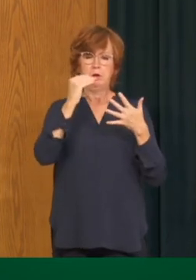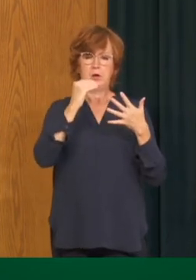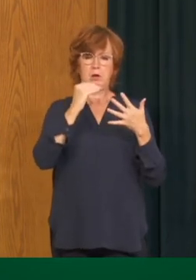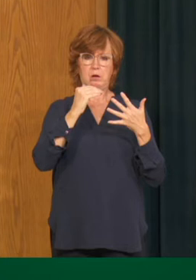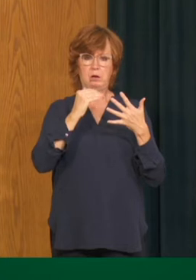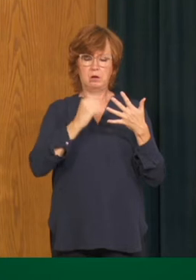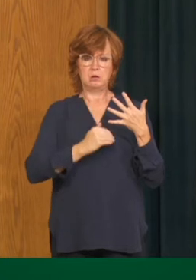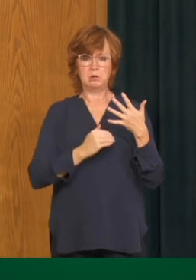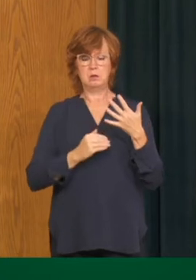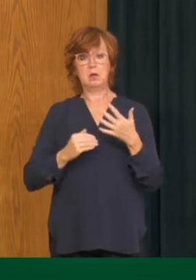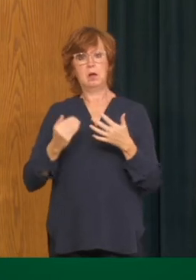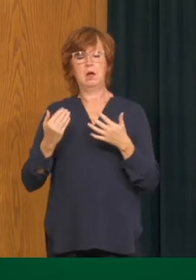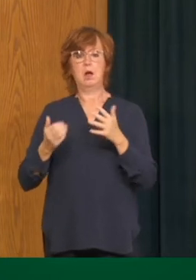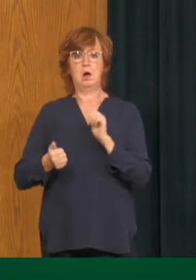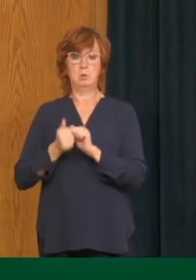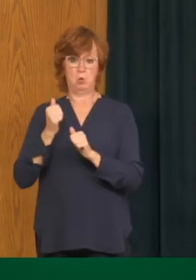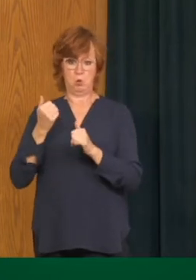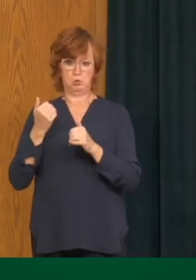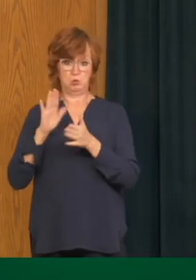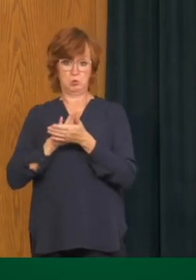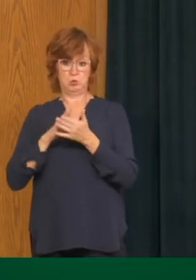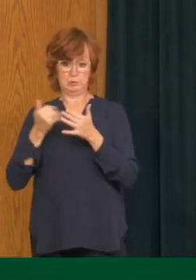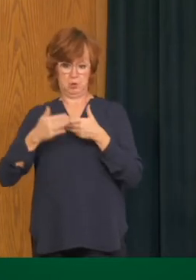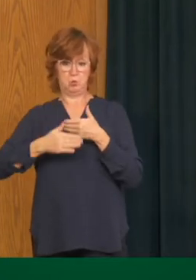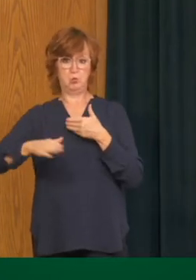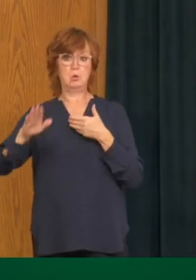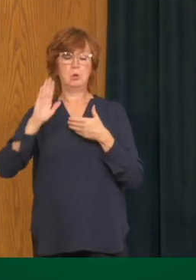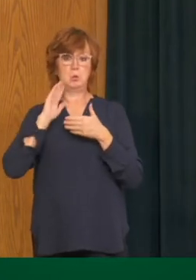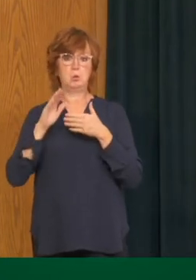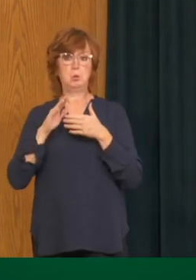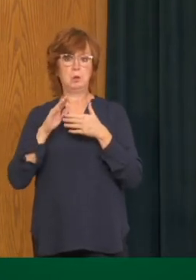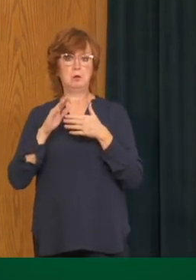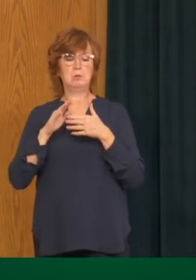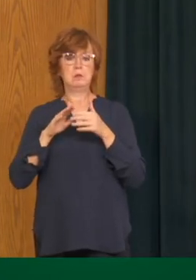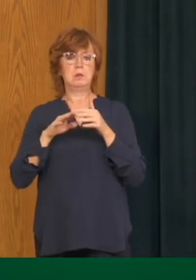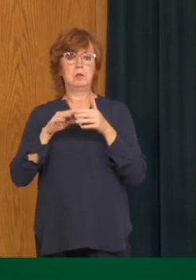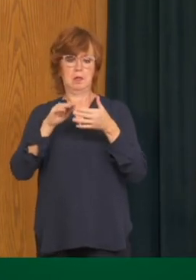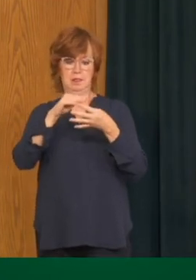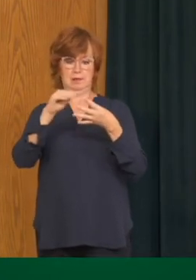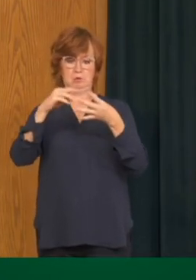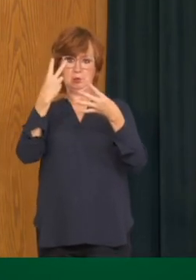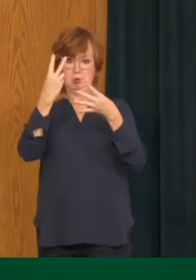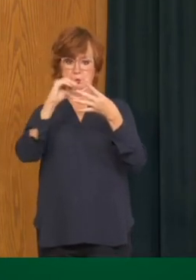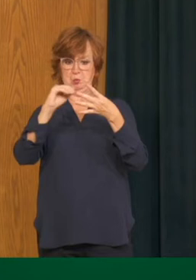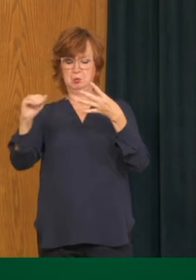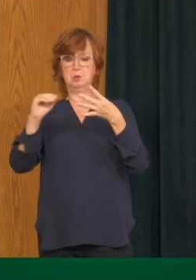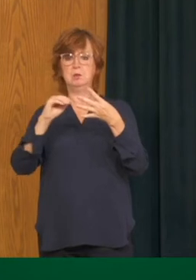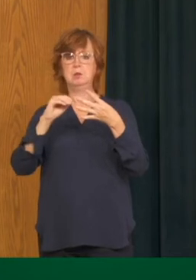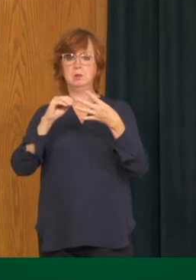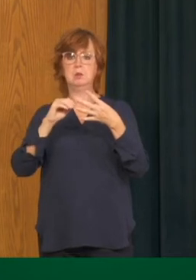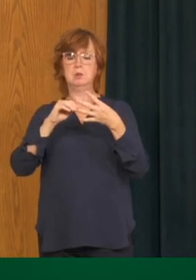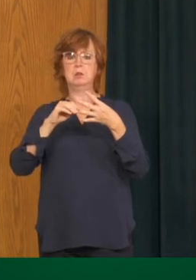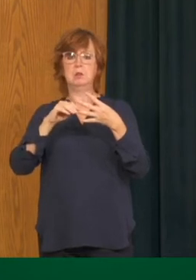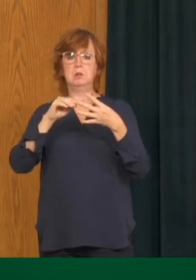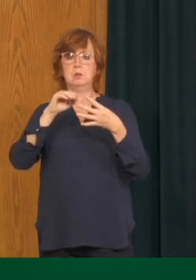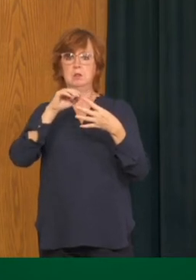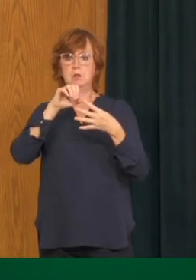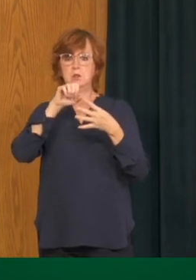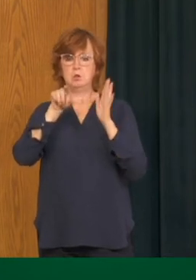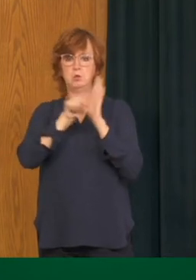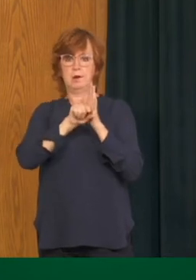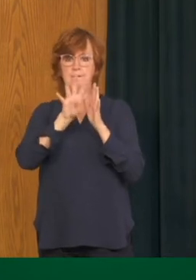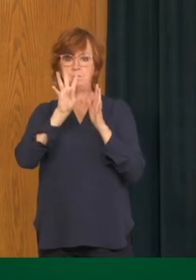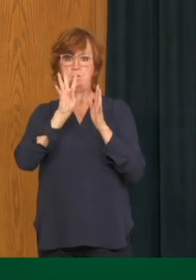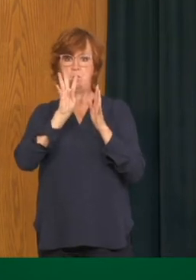are opening at level 2, which is mask use, especially in older grades. And so all these layers will enhance